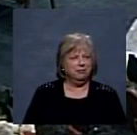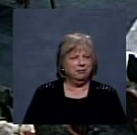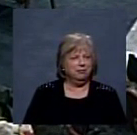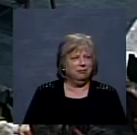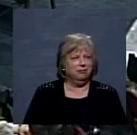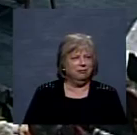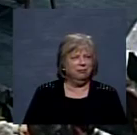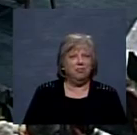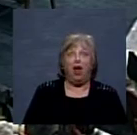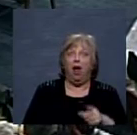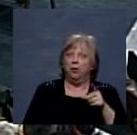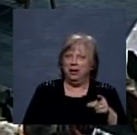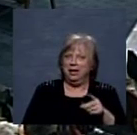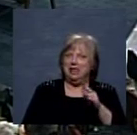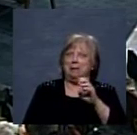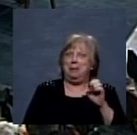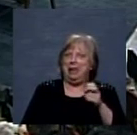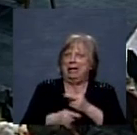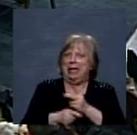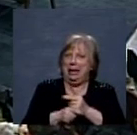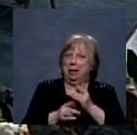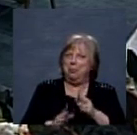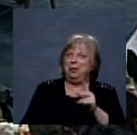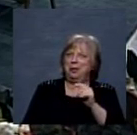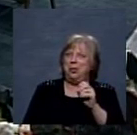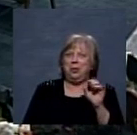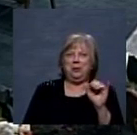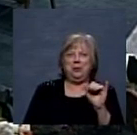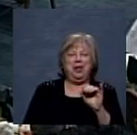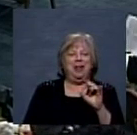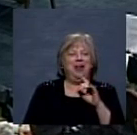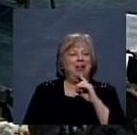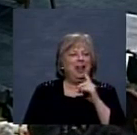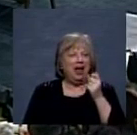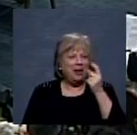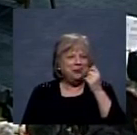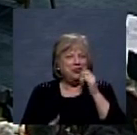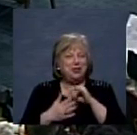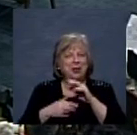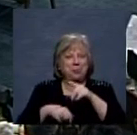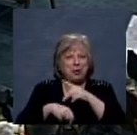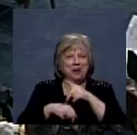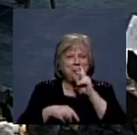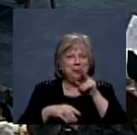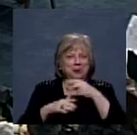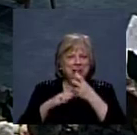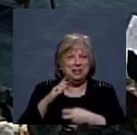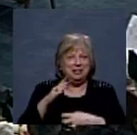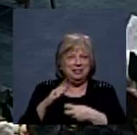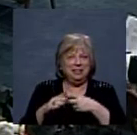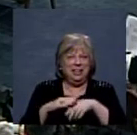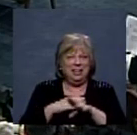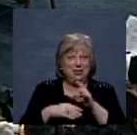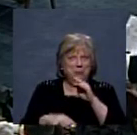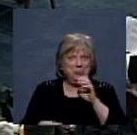He's a beekeeper too, huh? Oh. Yeah, I understood the principal was getting into bees. Yeah.